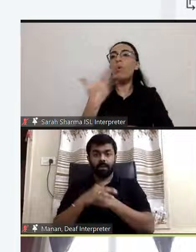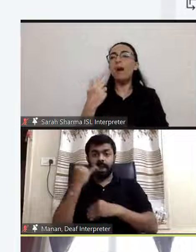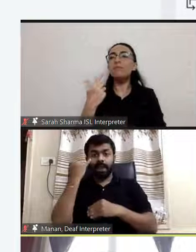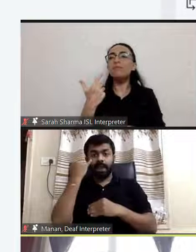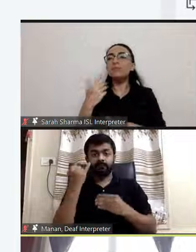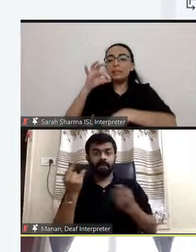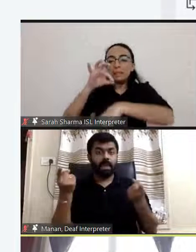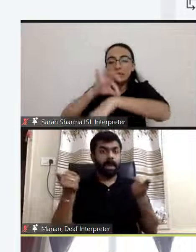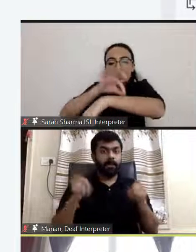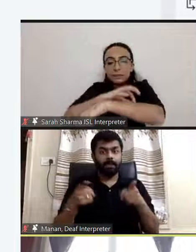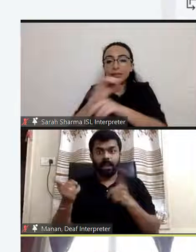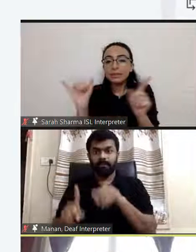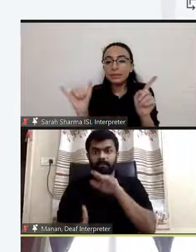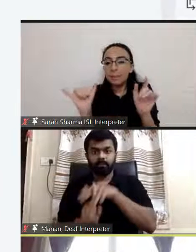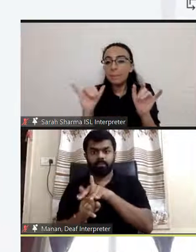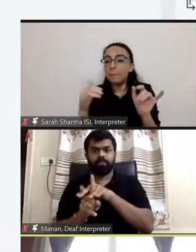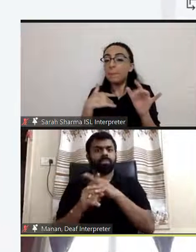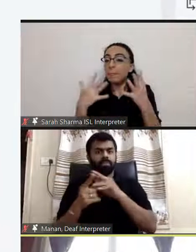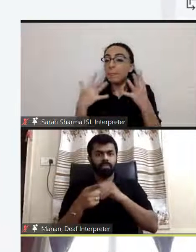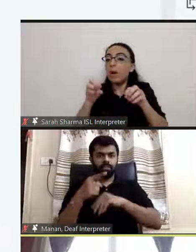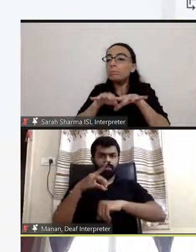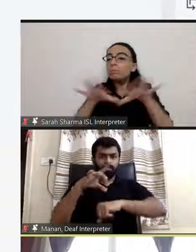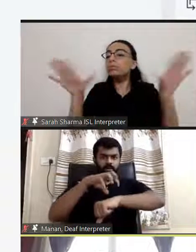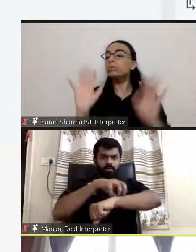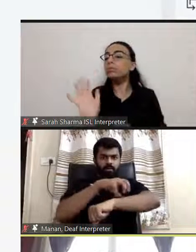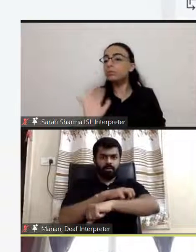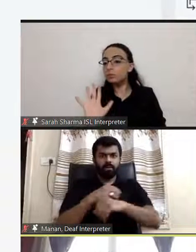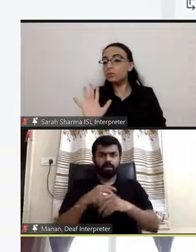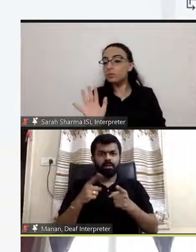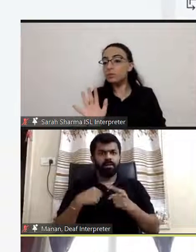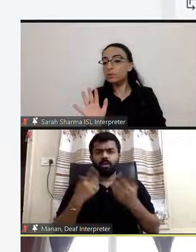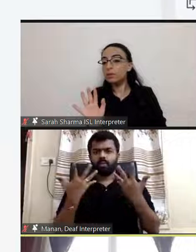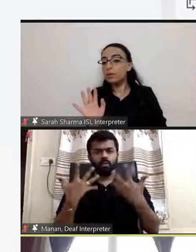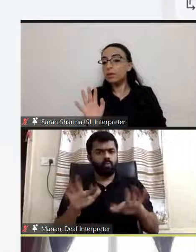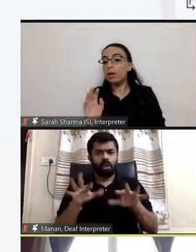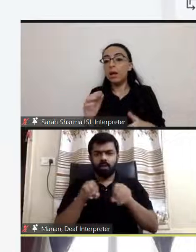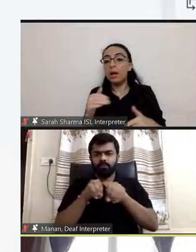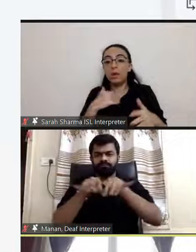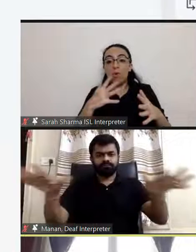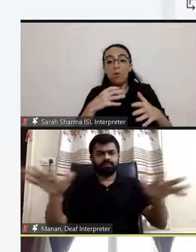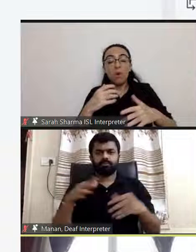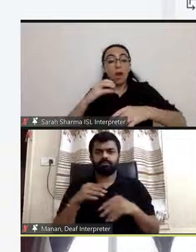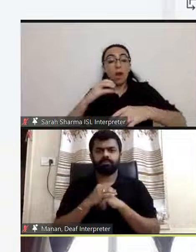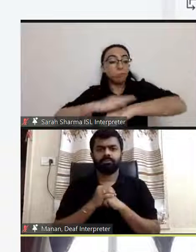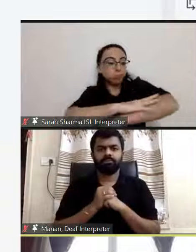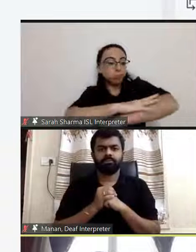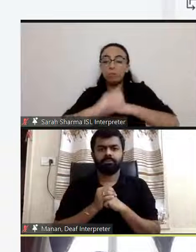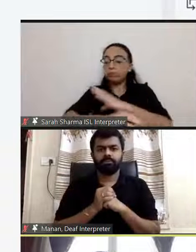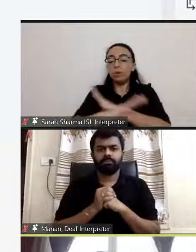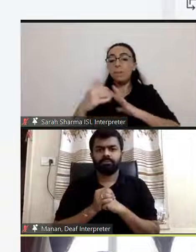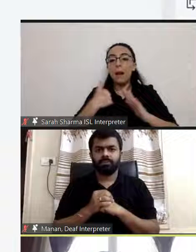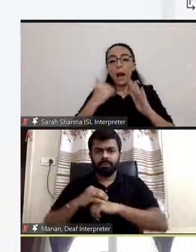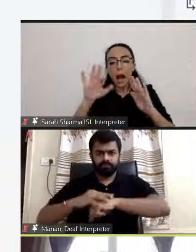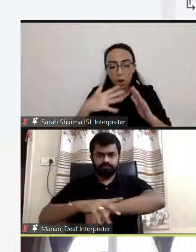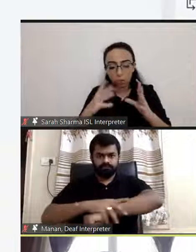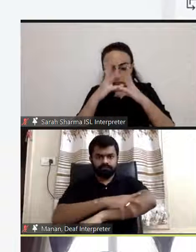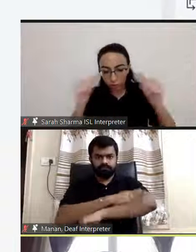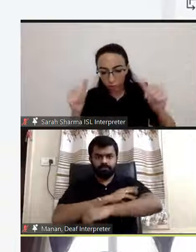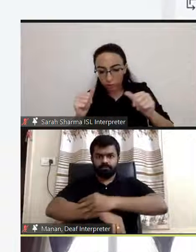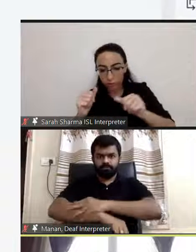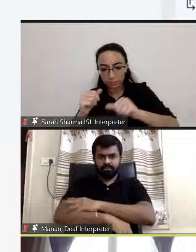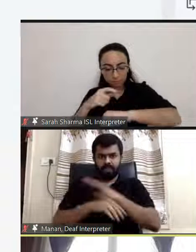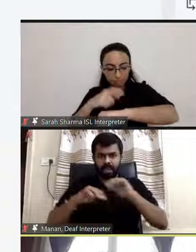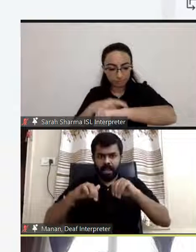among people affected by leprosy, as well as NTDs like Buruli ulcers,